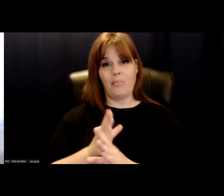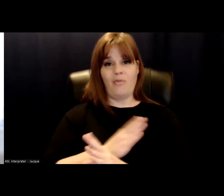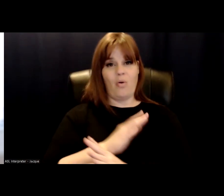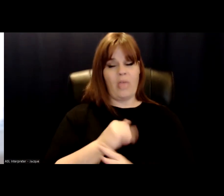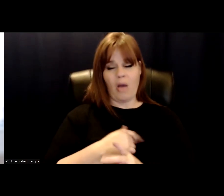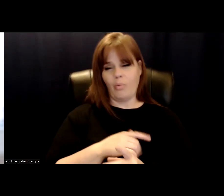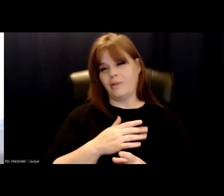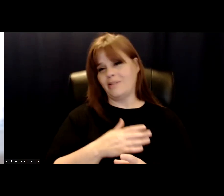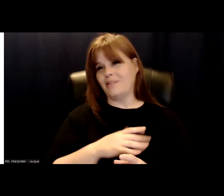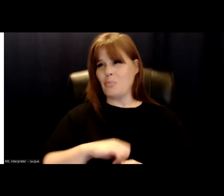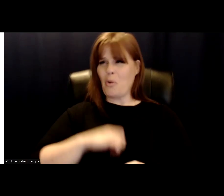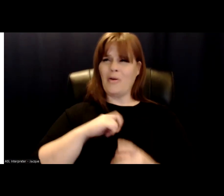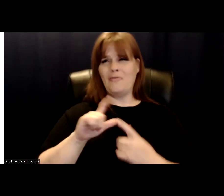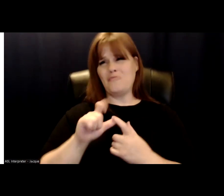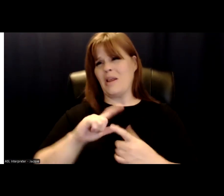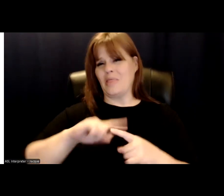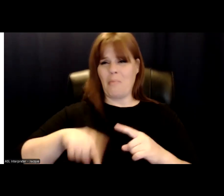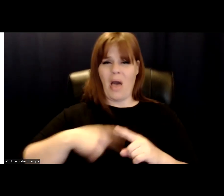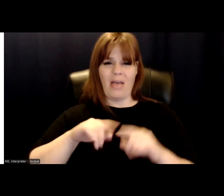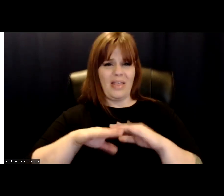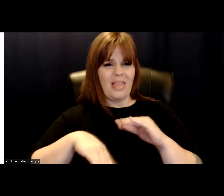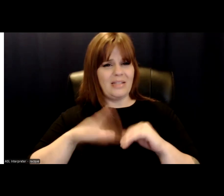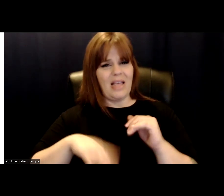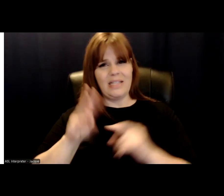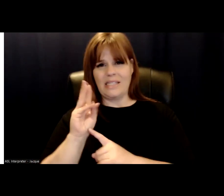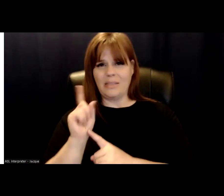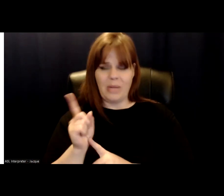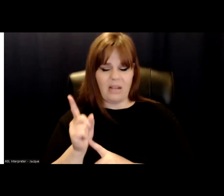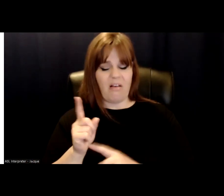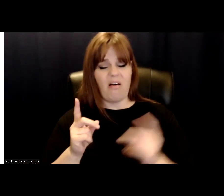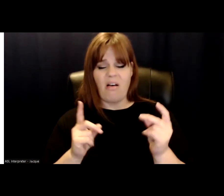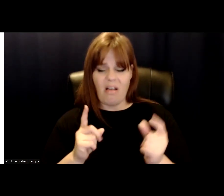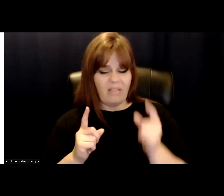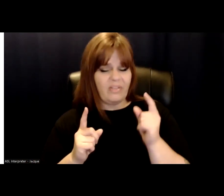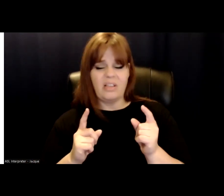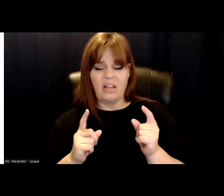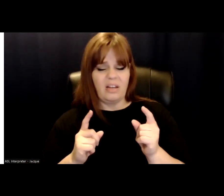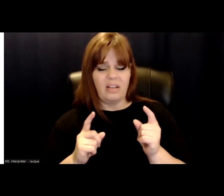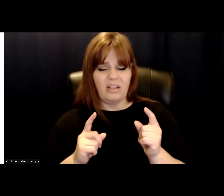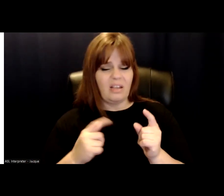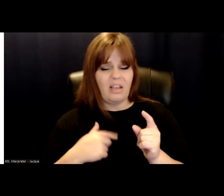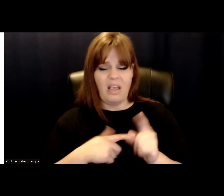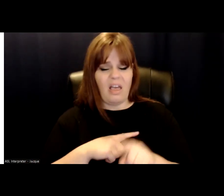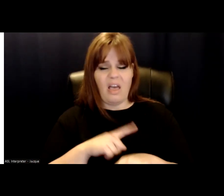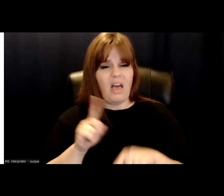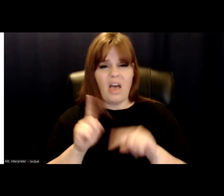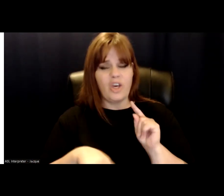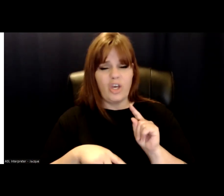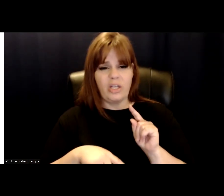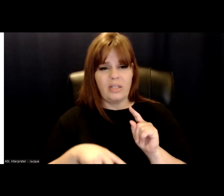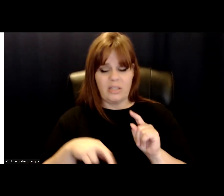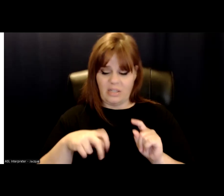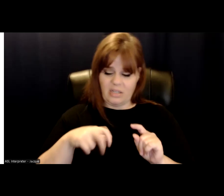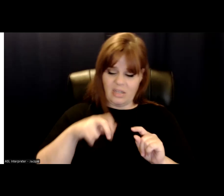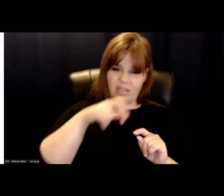mile in less than 6 minutes, all of a sudden I actually couldn't make it up a flight of stairs